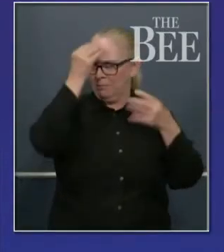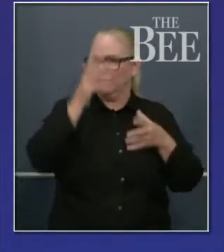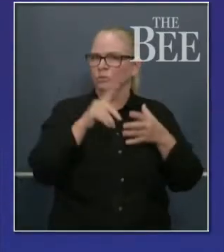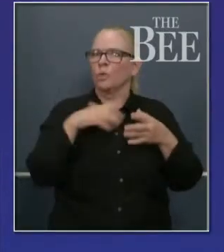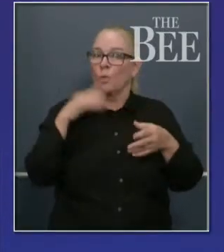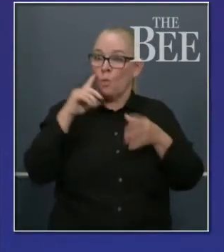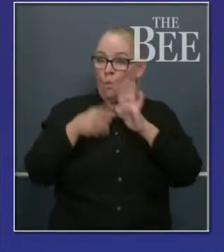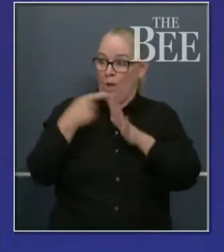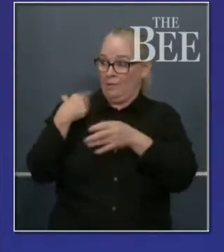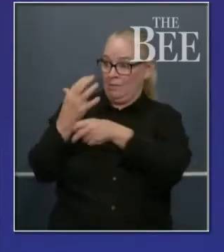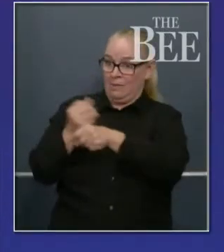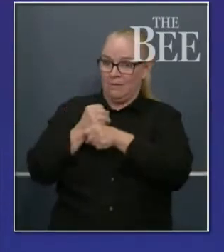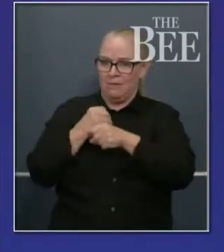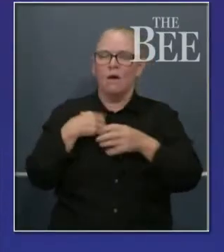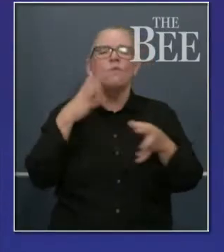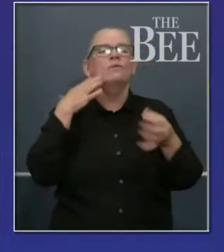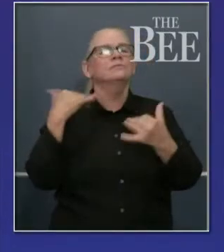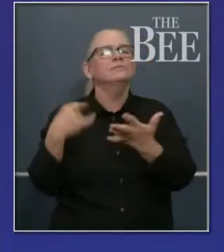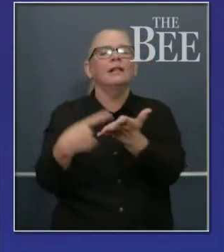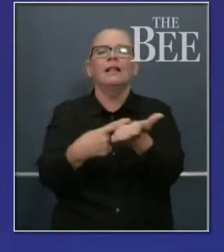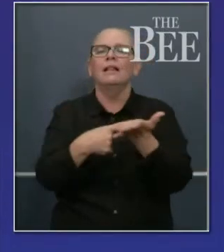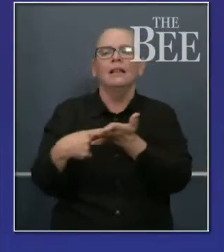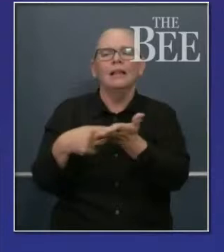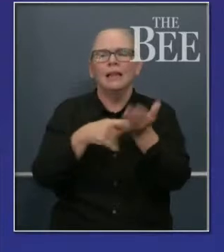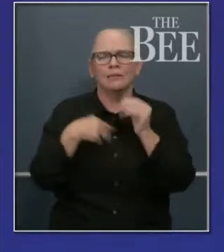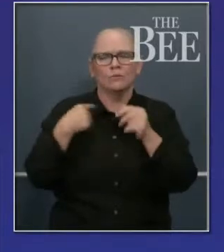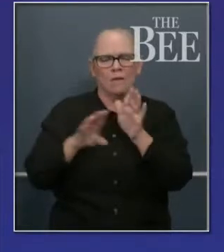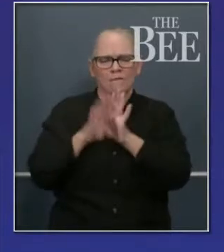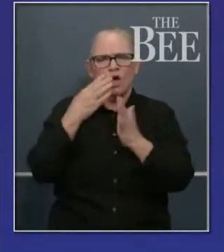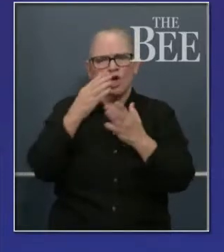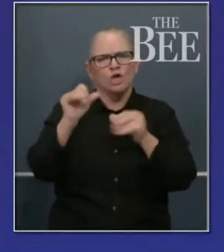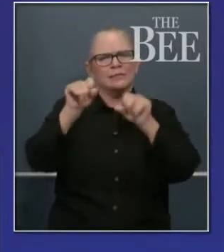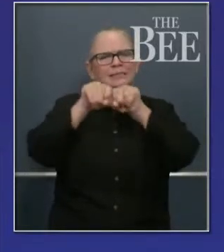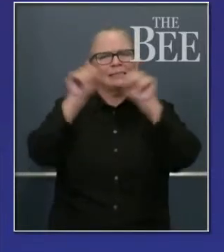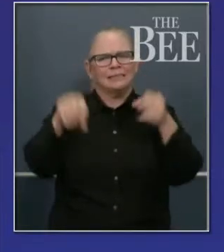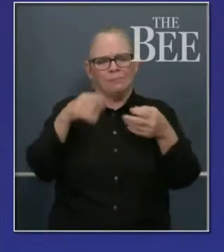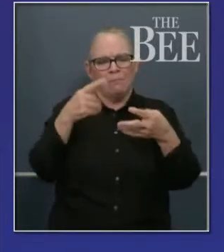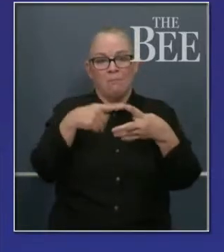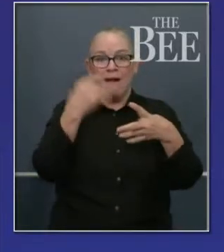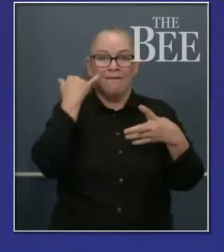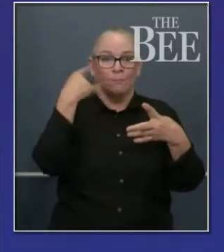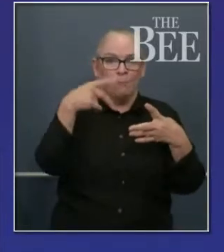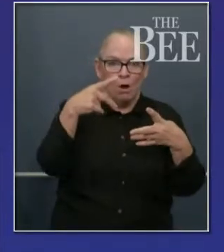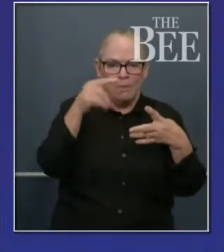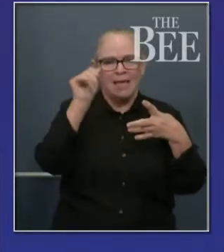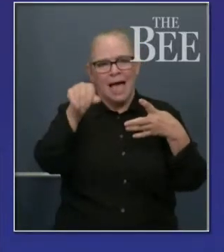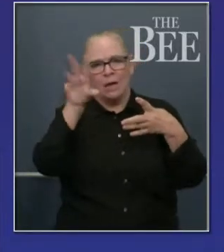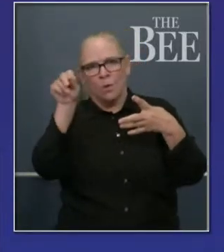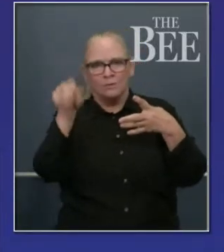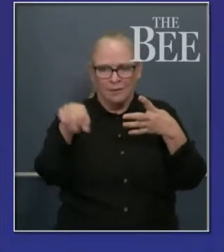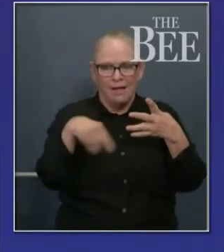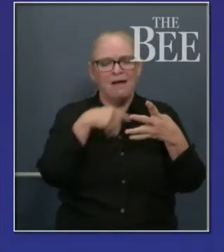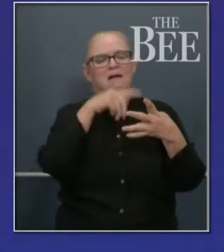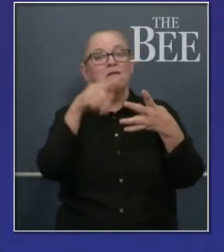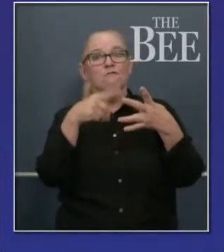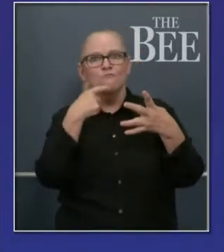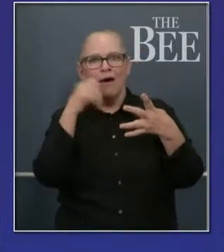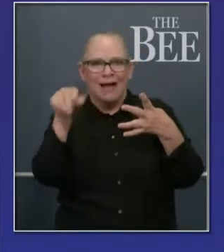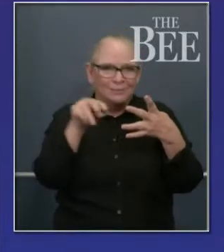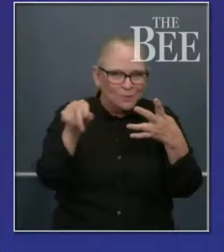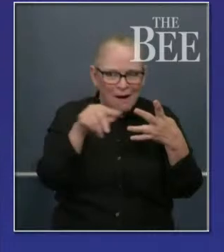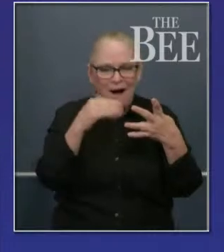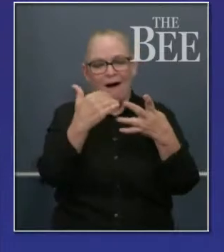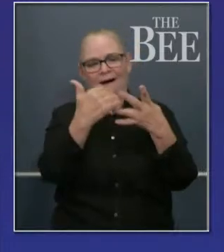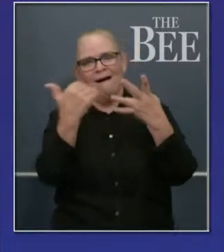actively working in a number of sectors, and we'll be making public the fruits of those